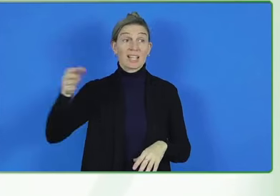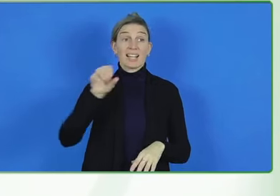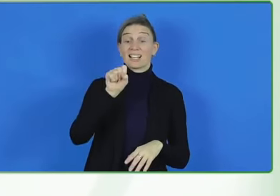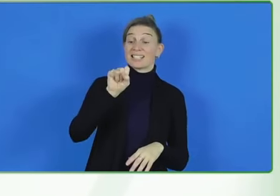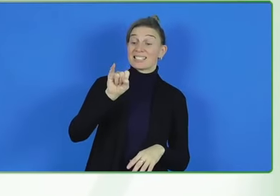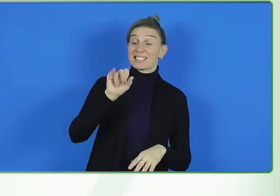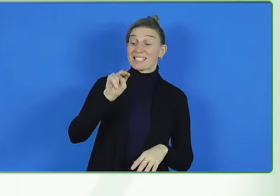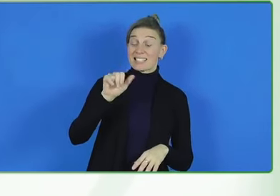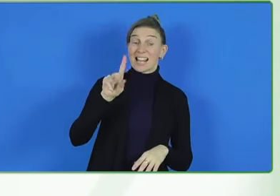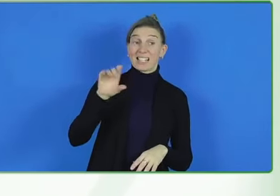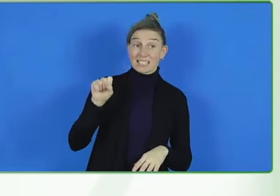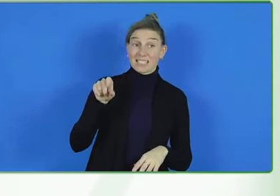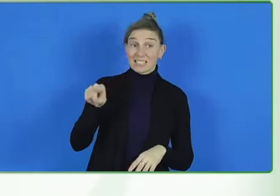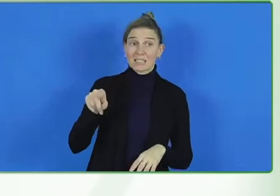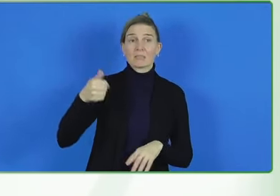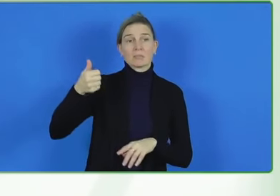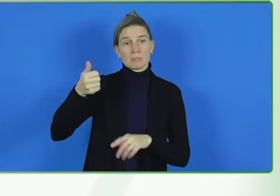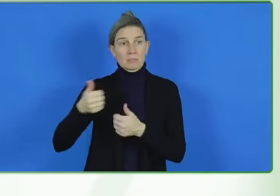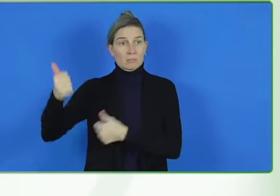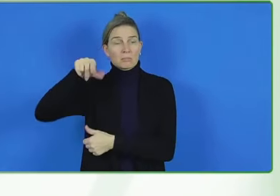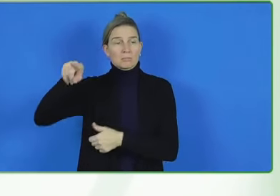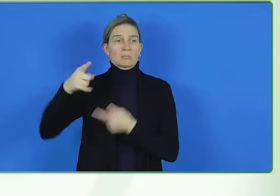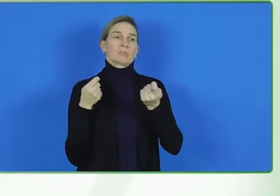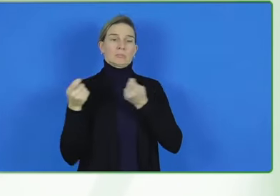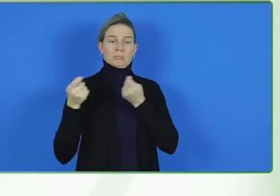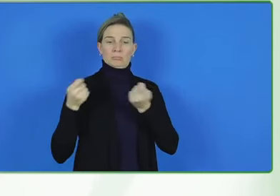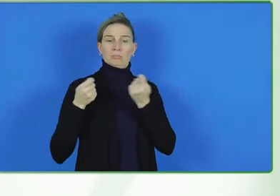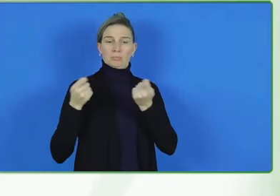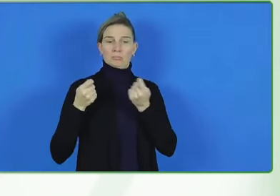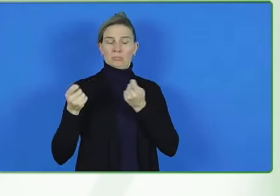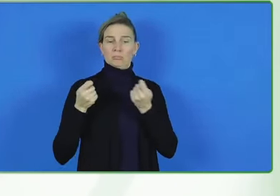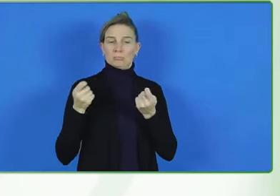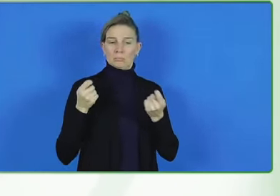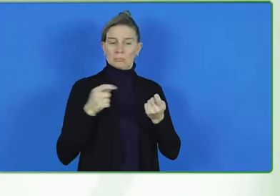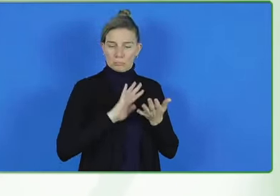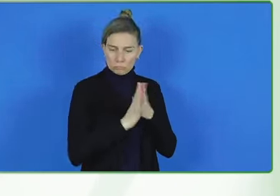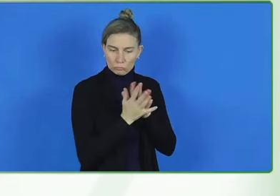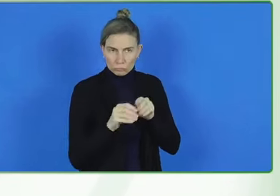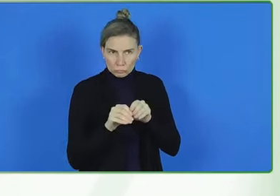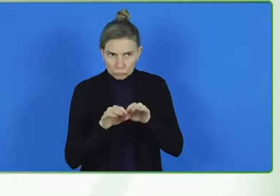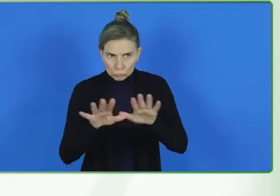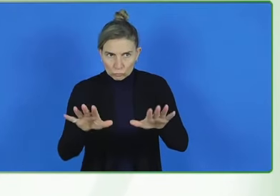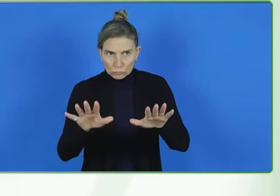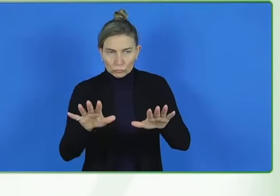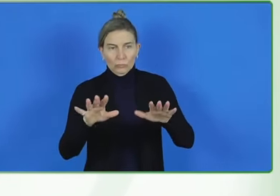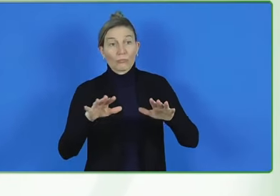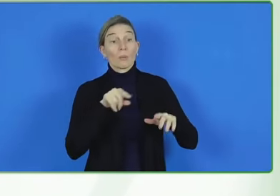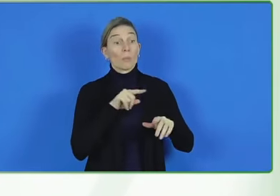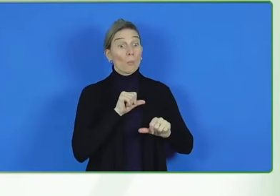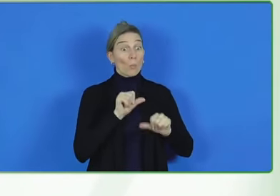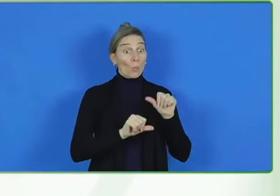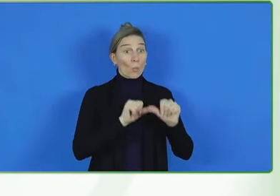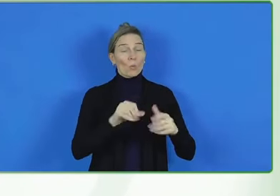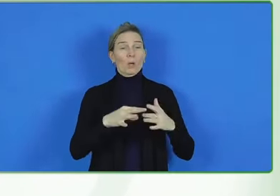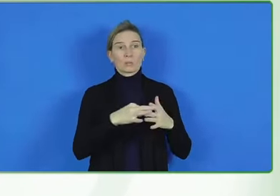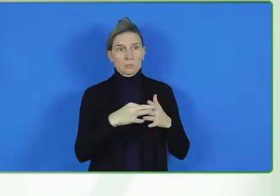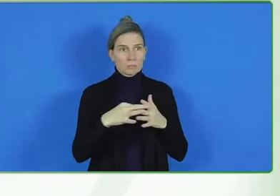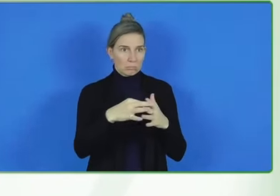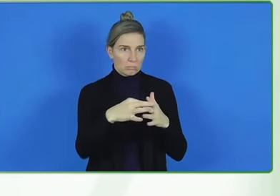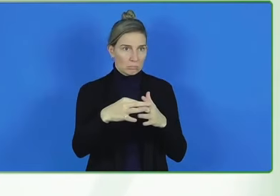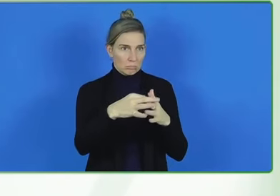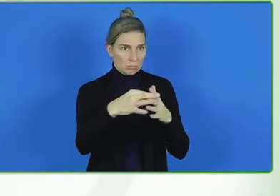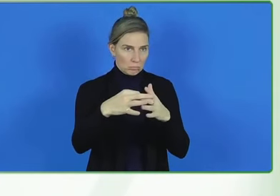of monitoring and technically guiding this process. Thank you very